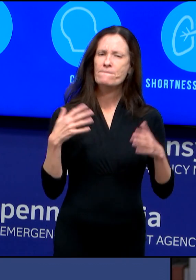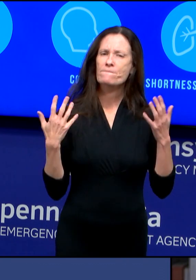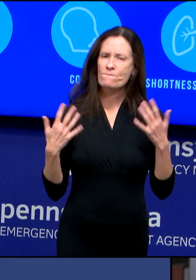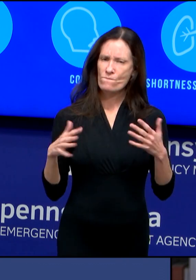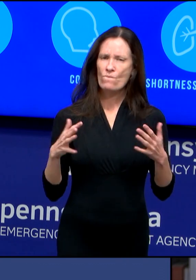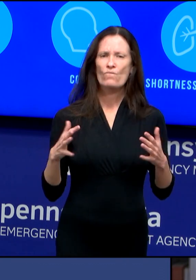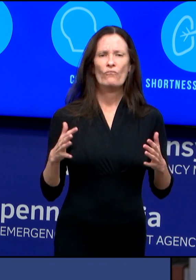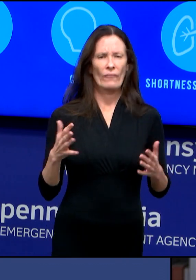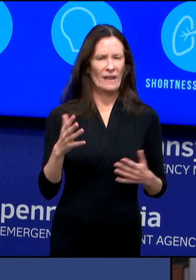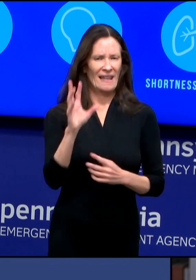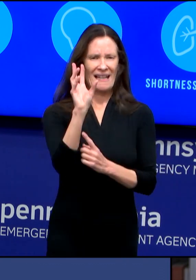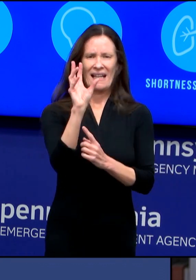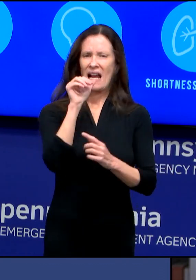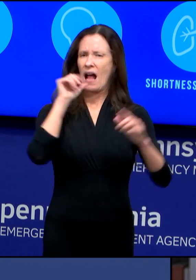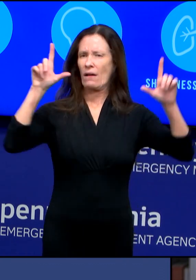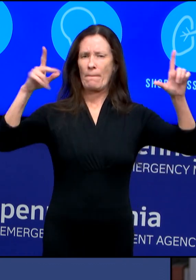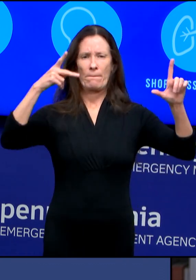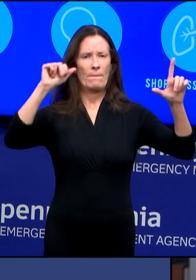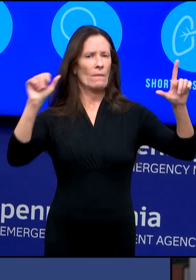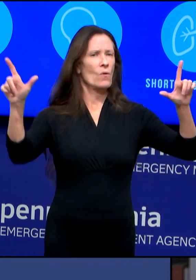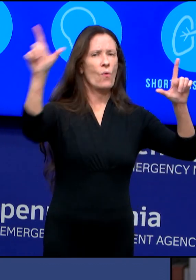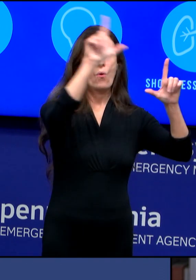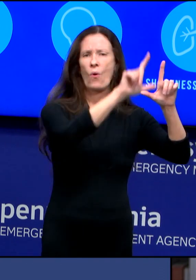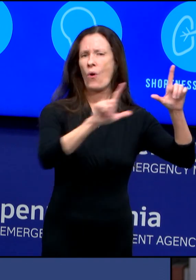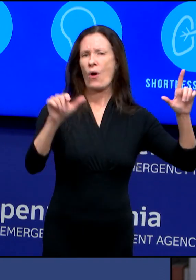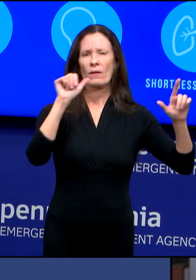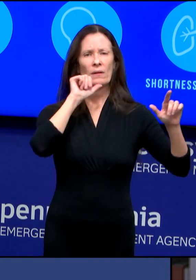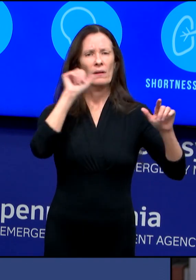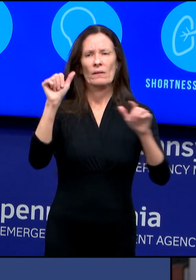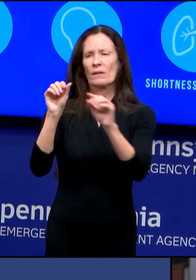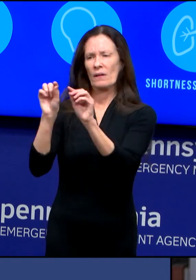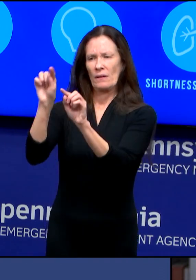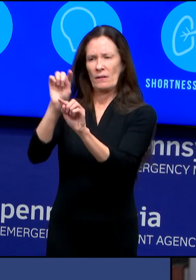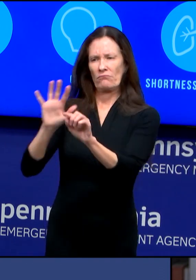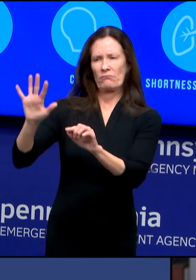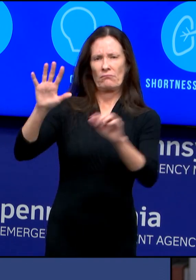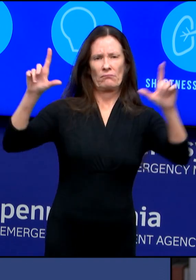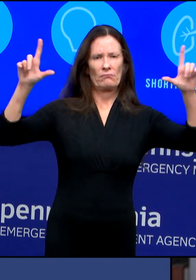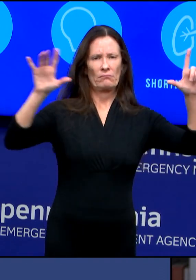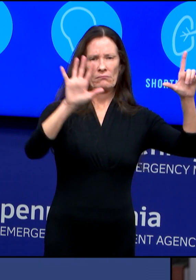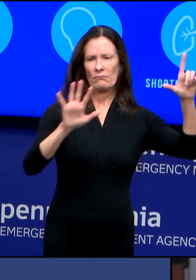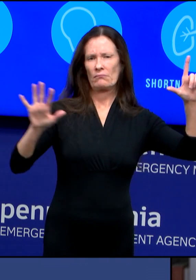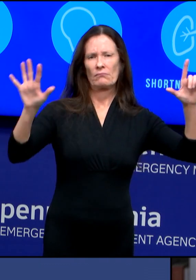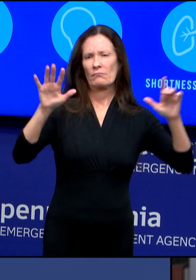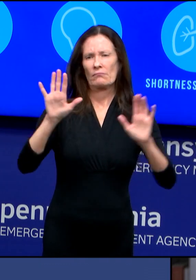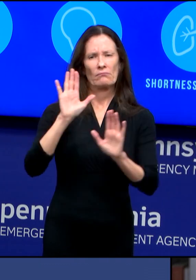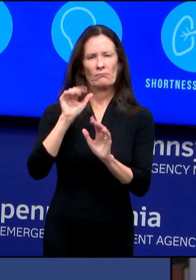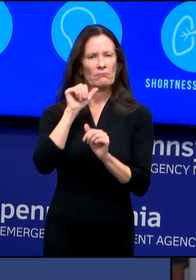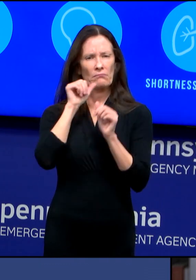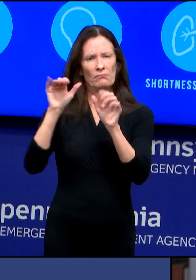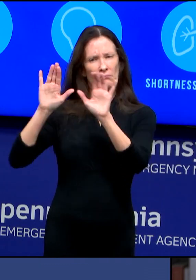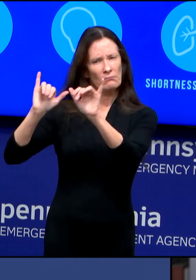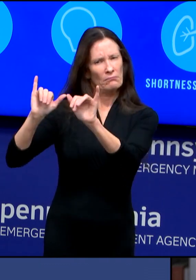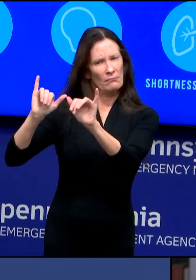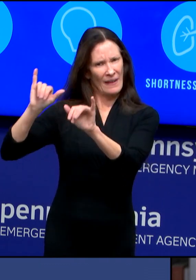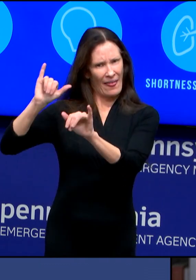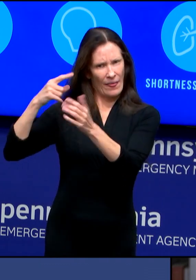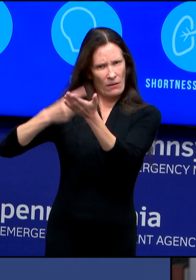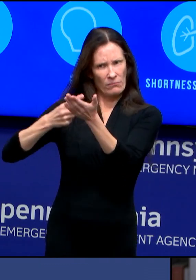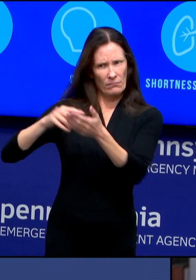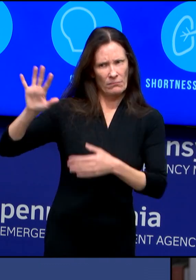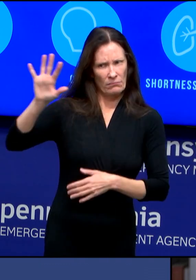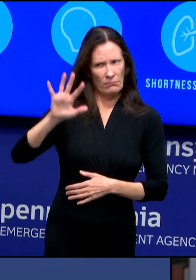keep the coronavirus from spreading to the rest of the state. This is where these counties is where